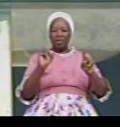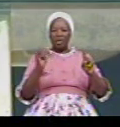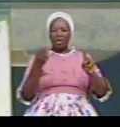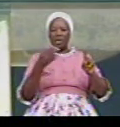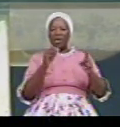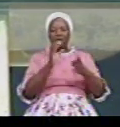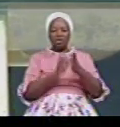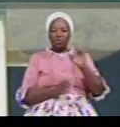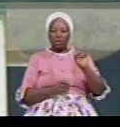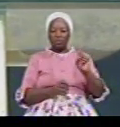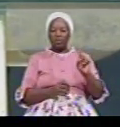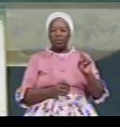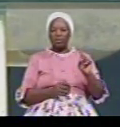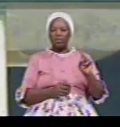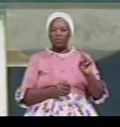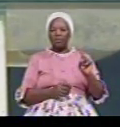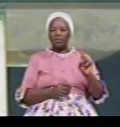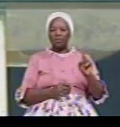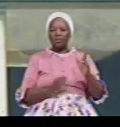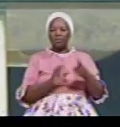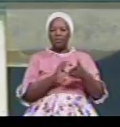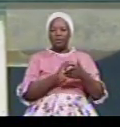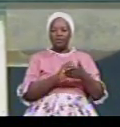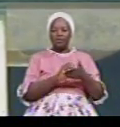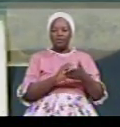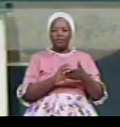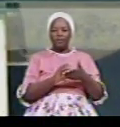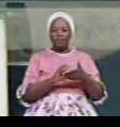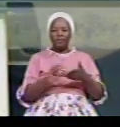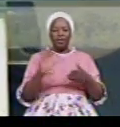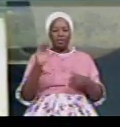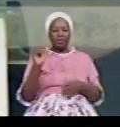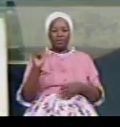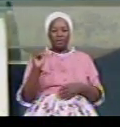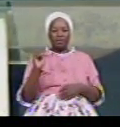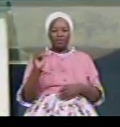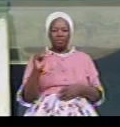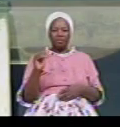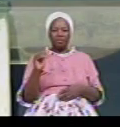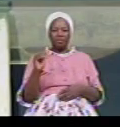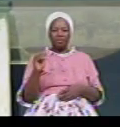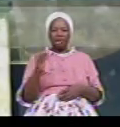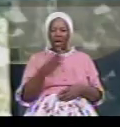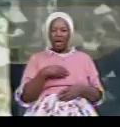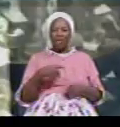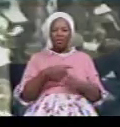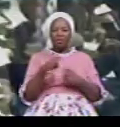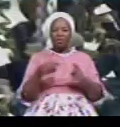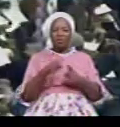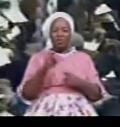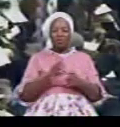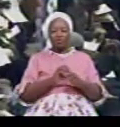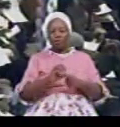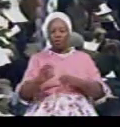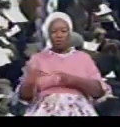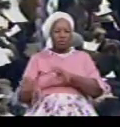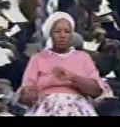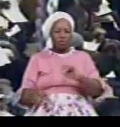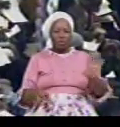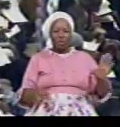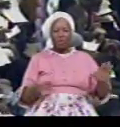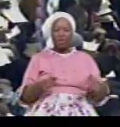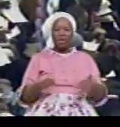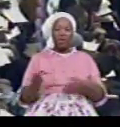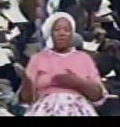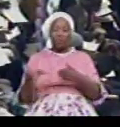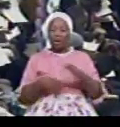chapter 1, I'm reading from verse 15. And when you spread your hands,